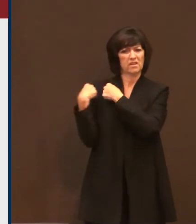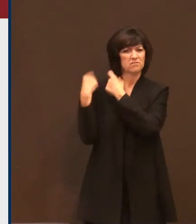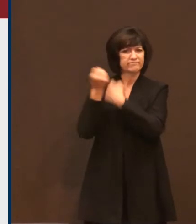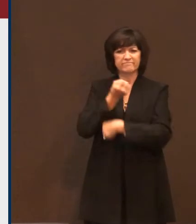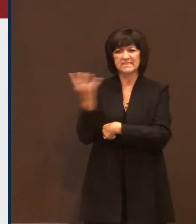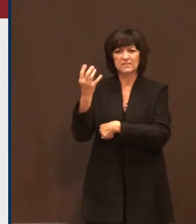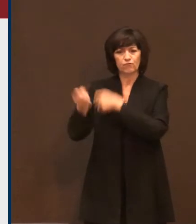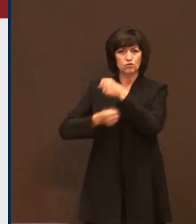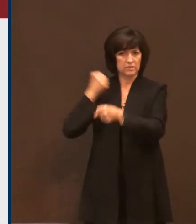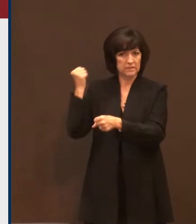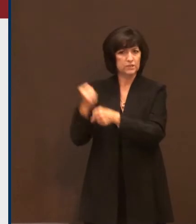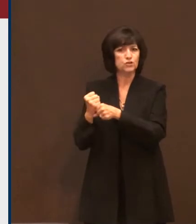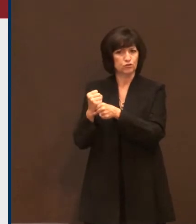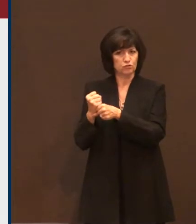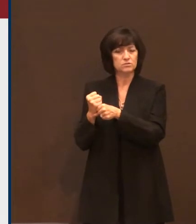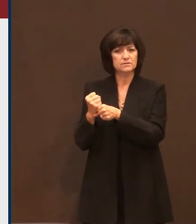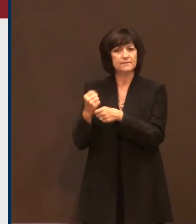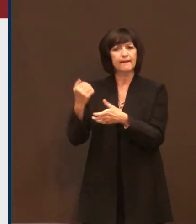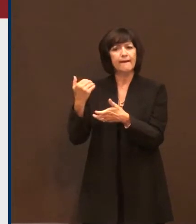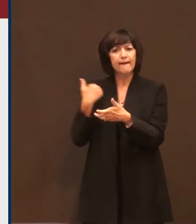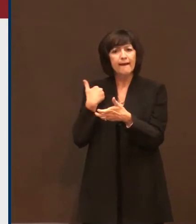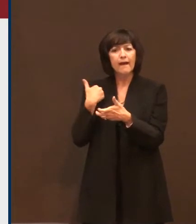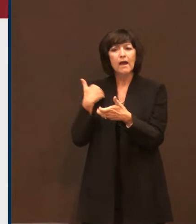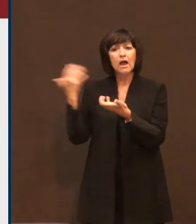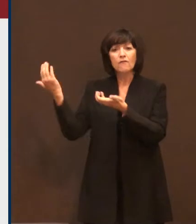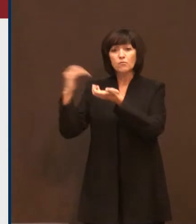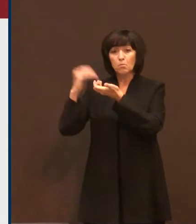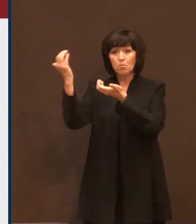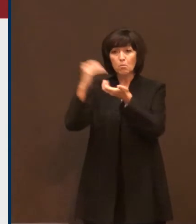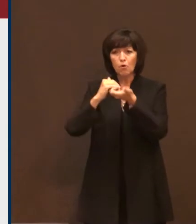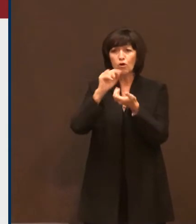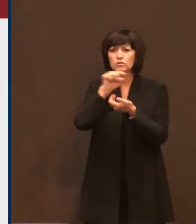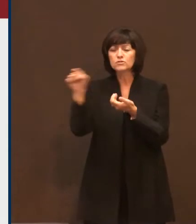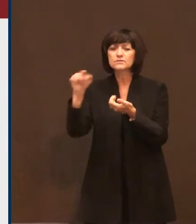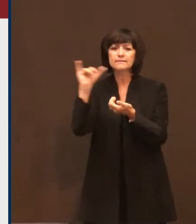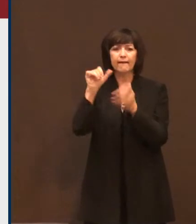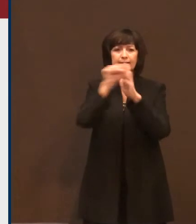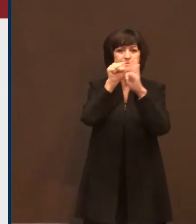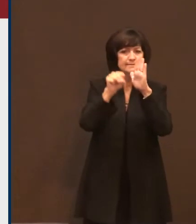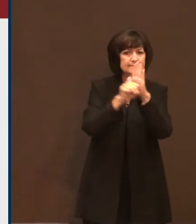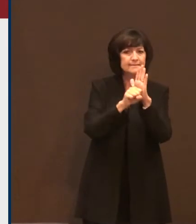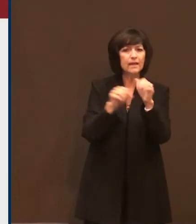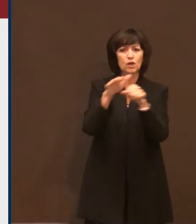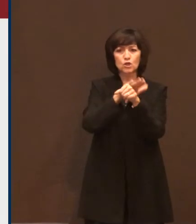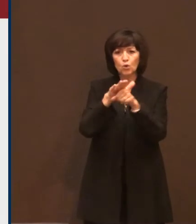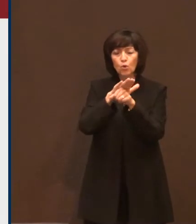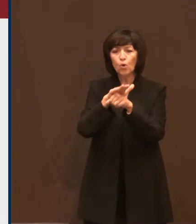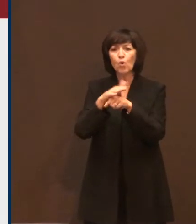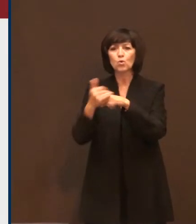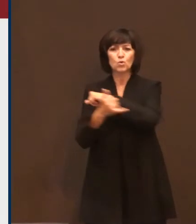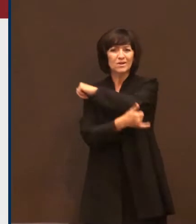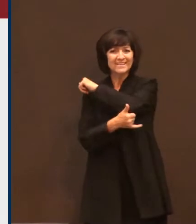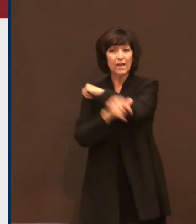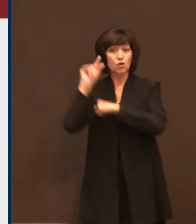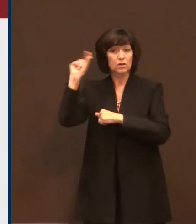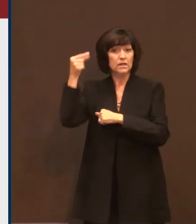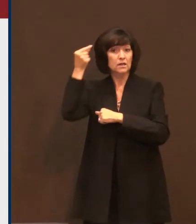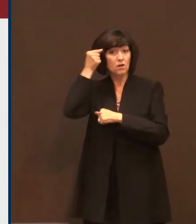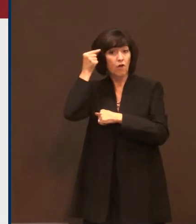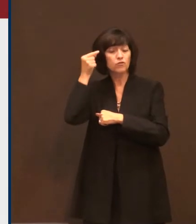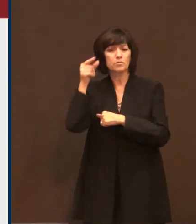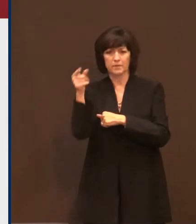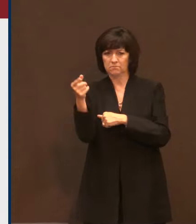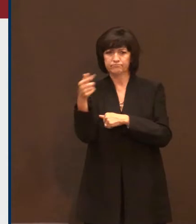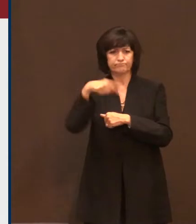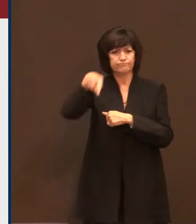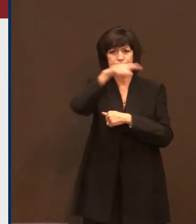many partners across many sectors, and that includes state, local, and county governments. Additionally,